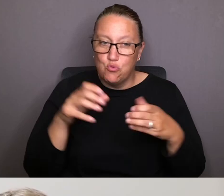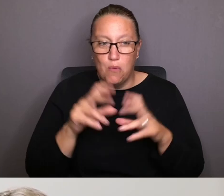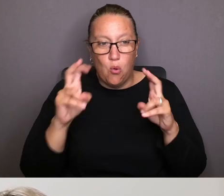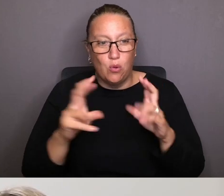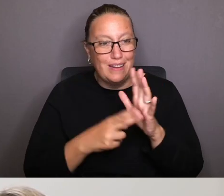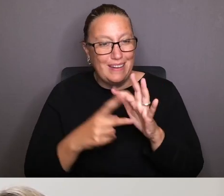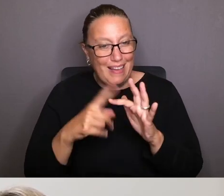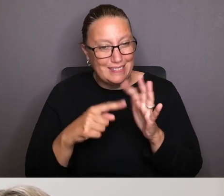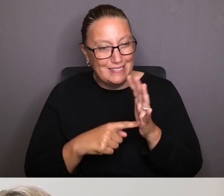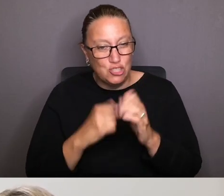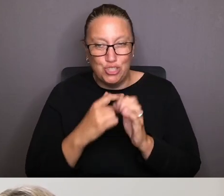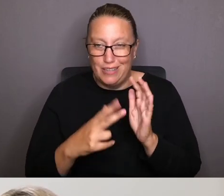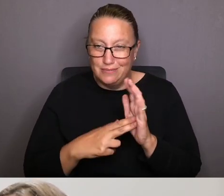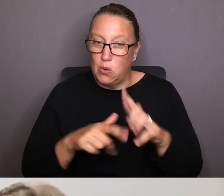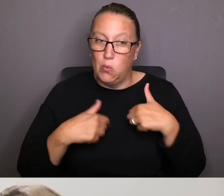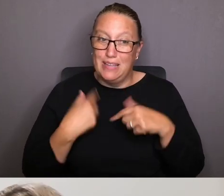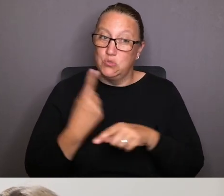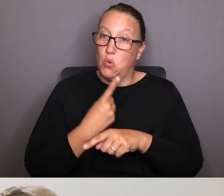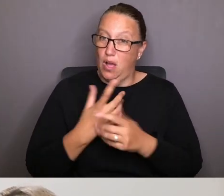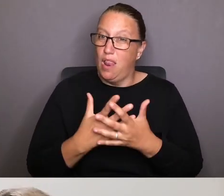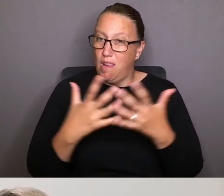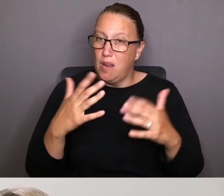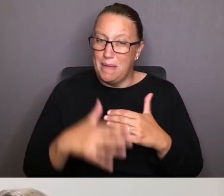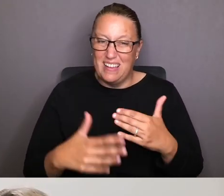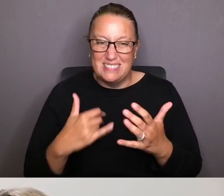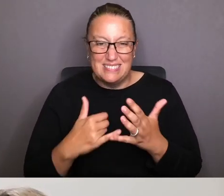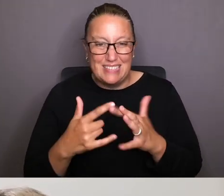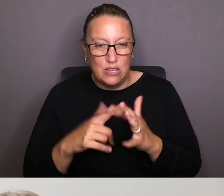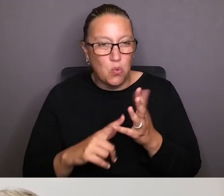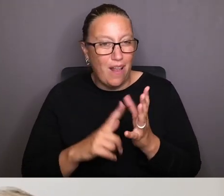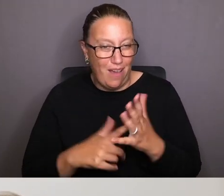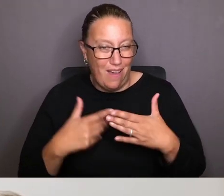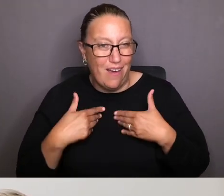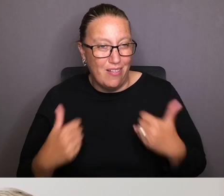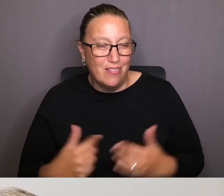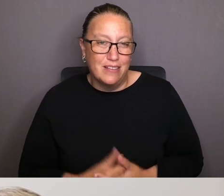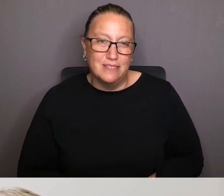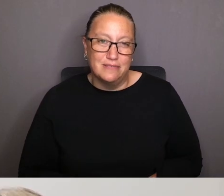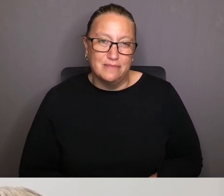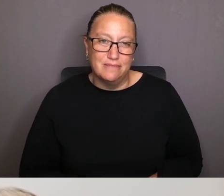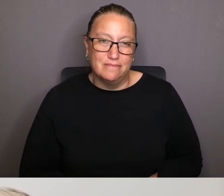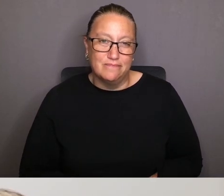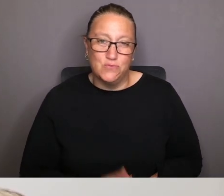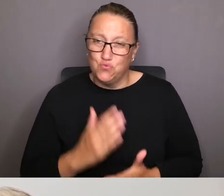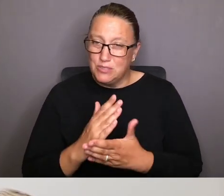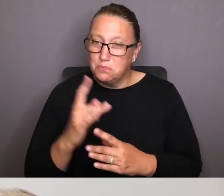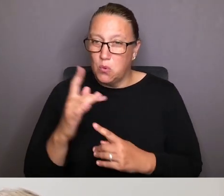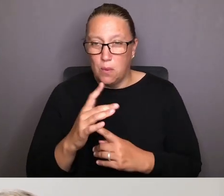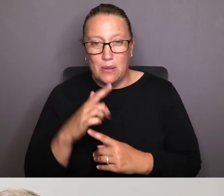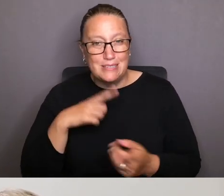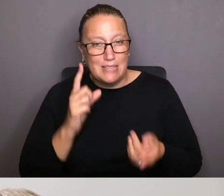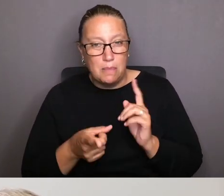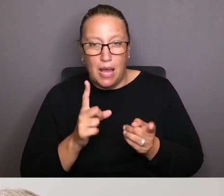they have a disability. So therefore they're not a sexual being, which is obviously terribly wrong and